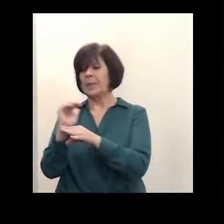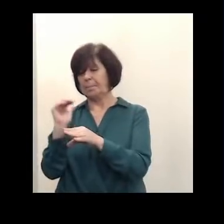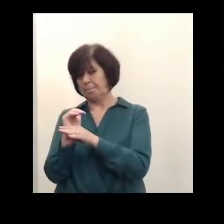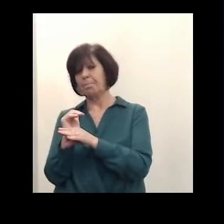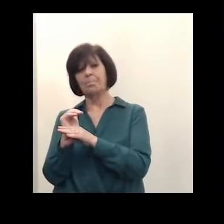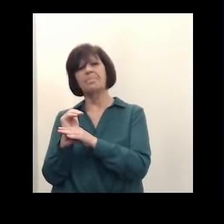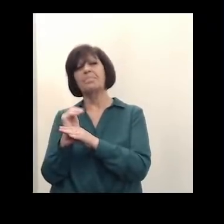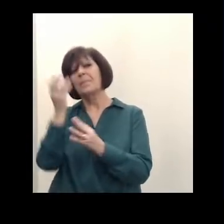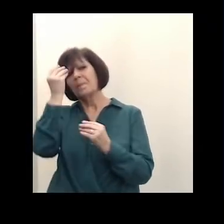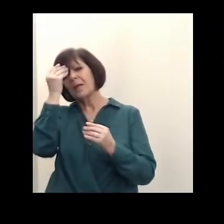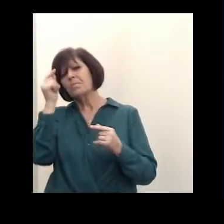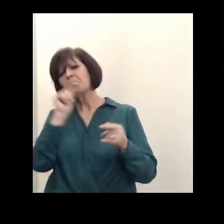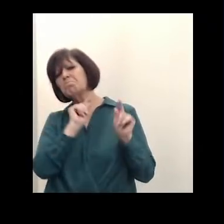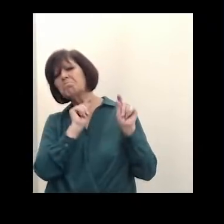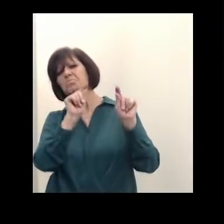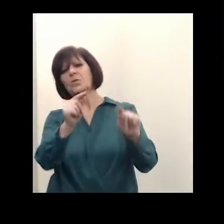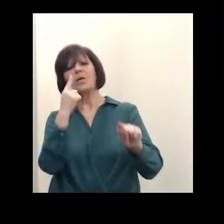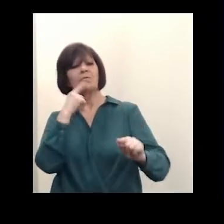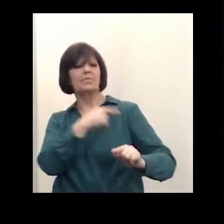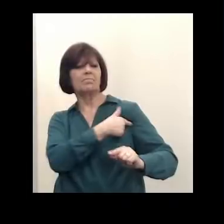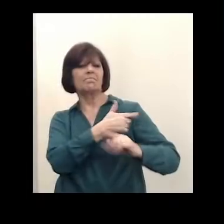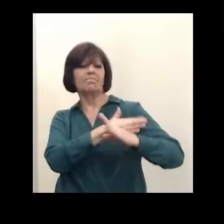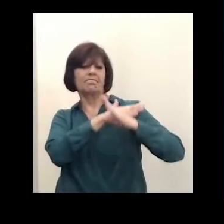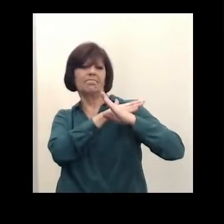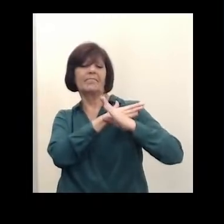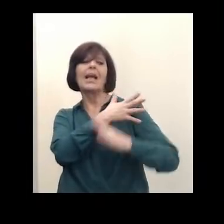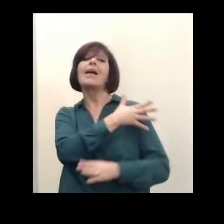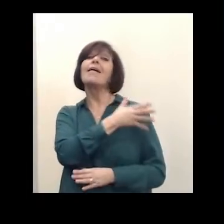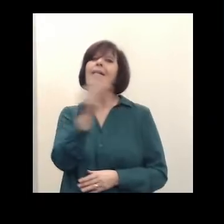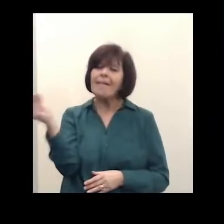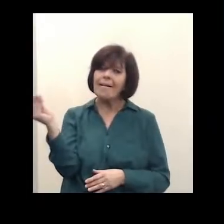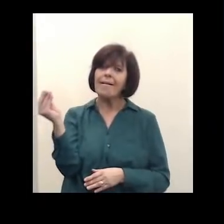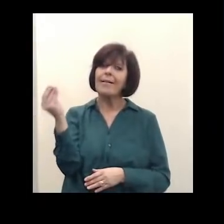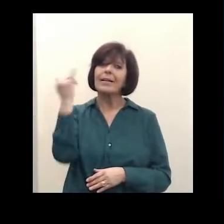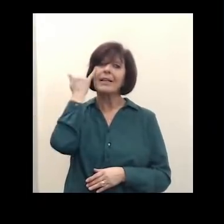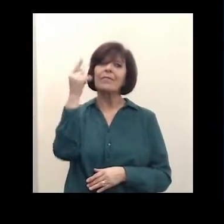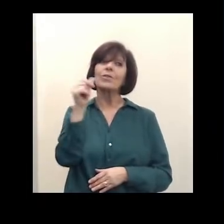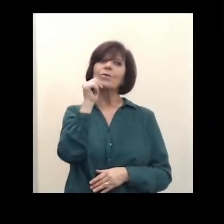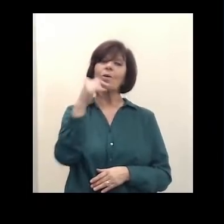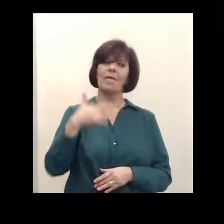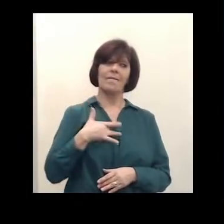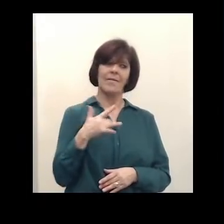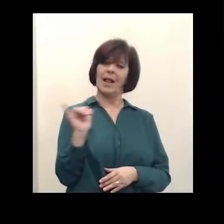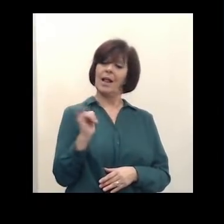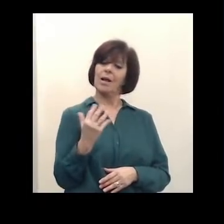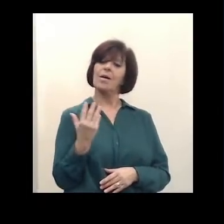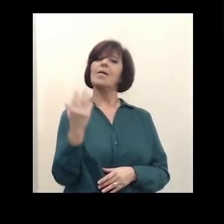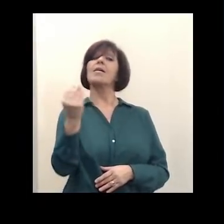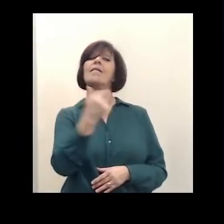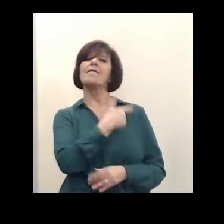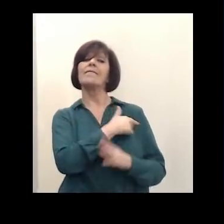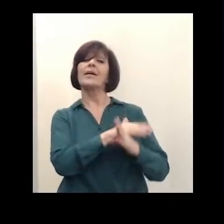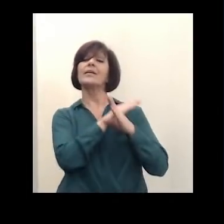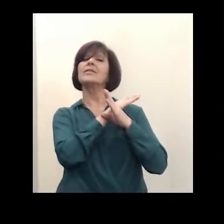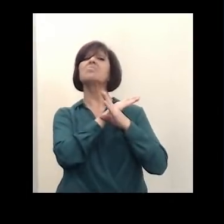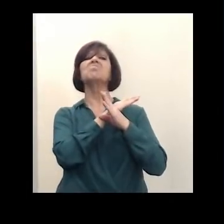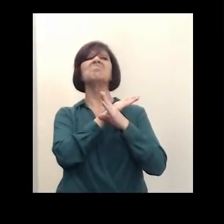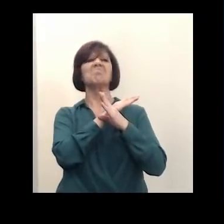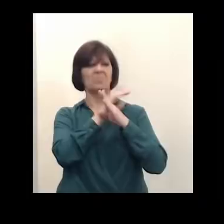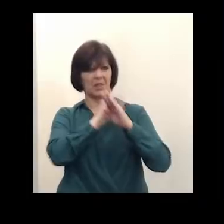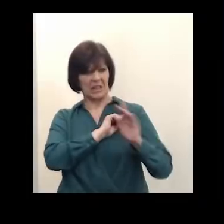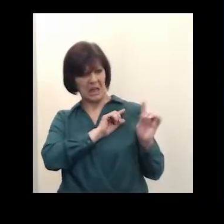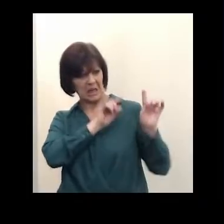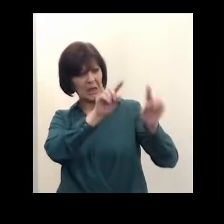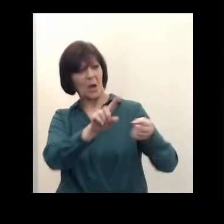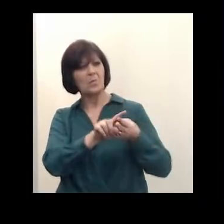about one of these sites to get a vaccine. And if you don't feel like going out to get a vaccine, we can have the vaccine come to